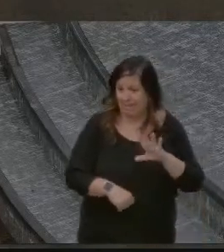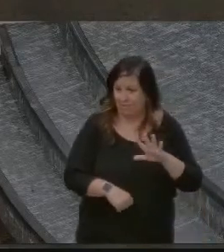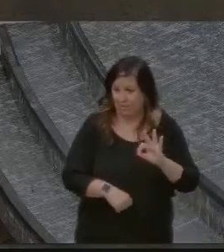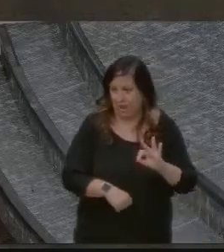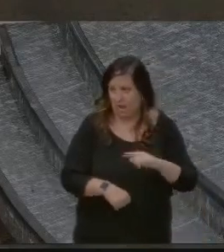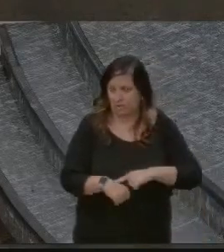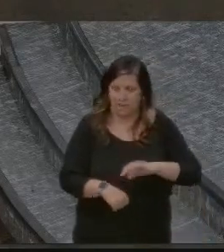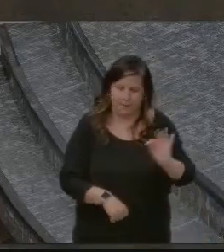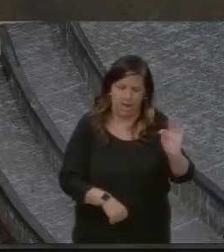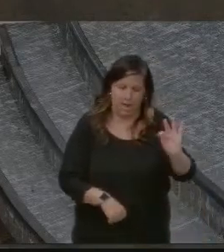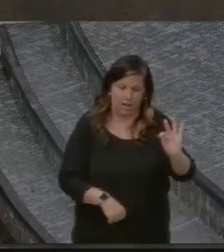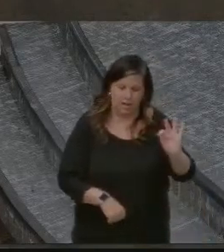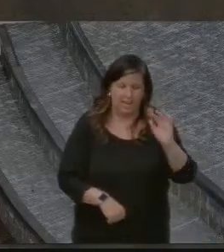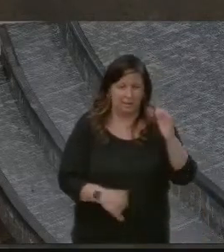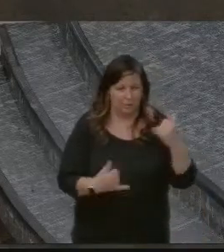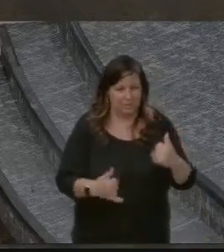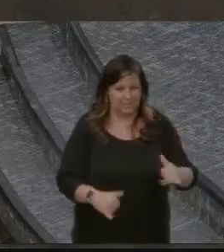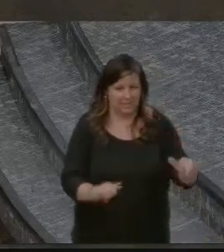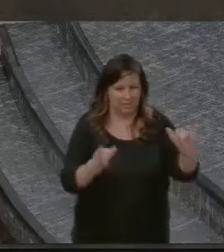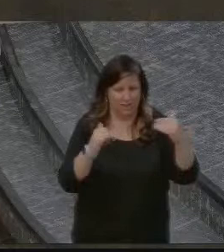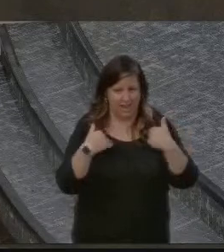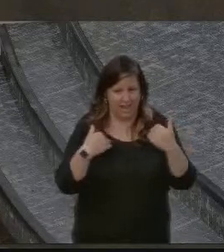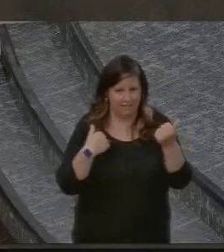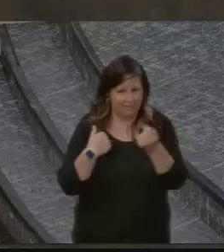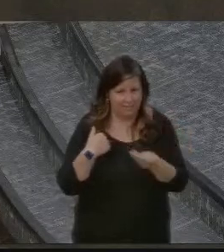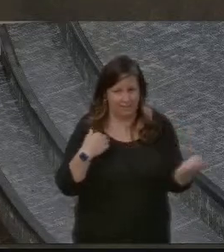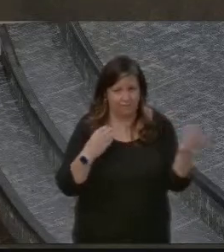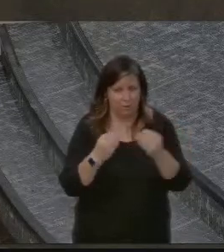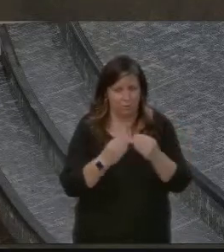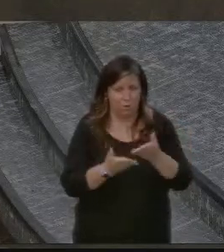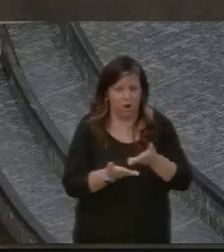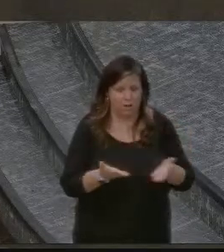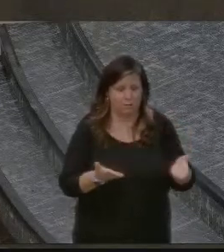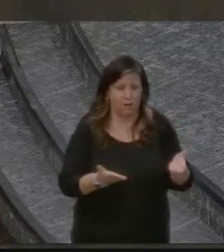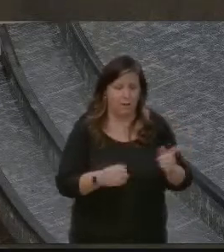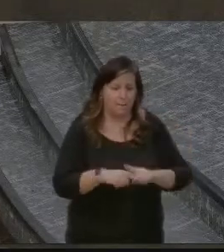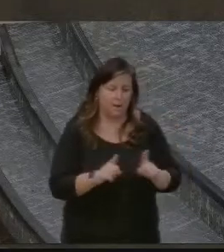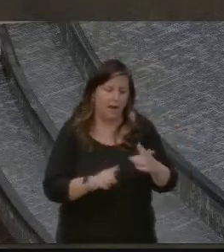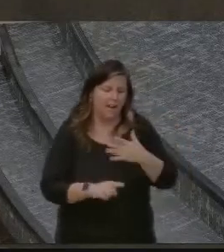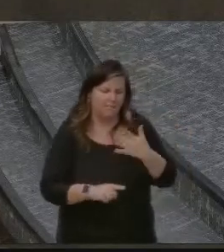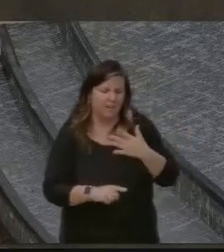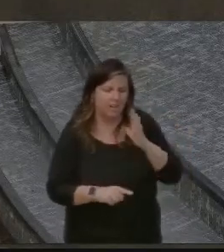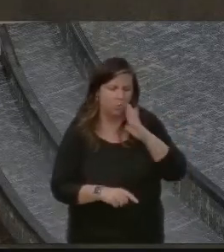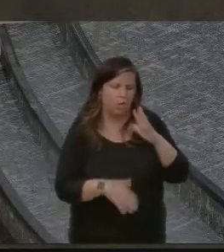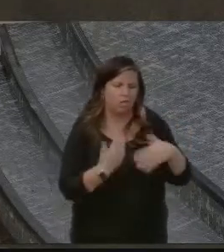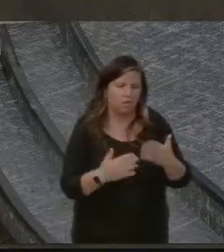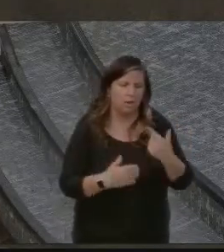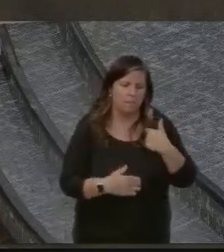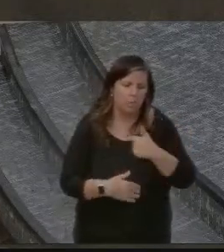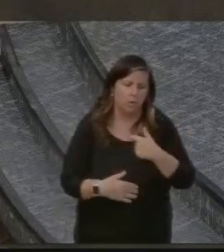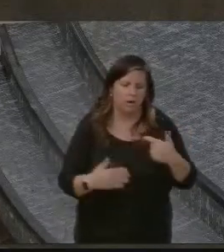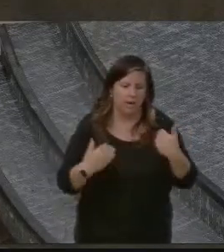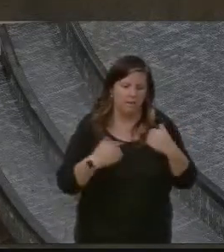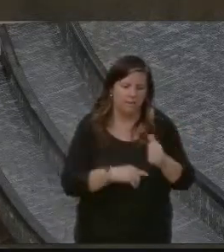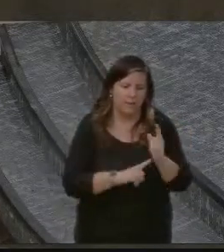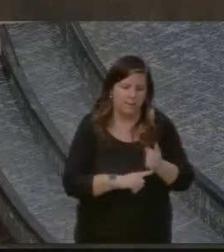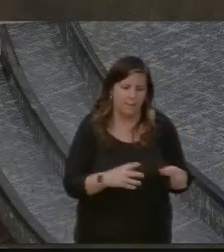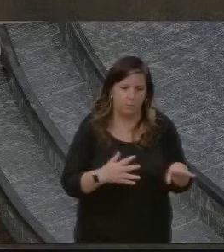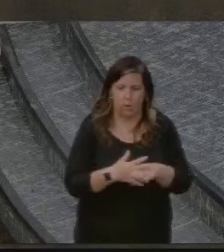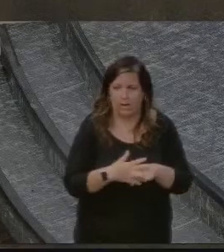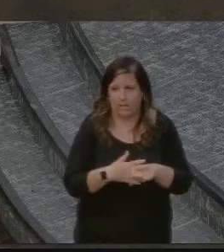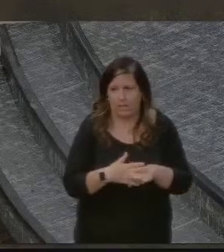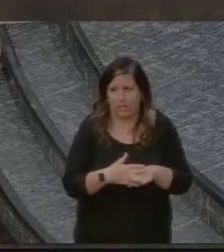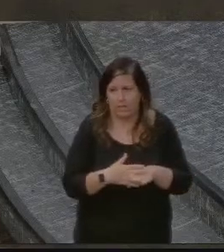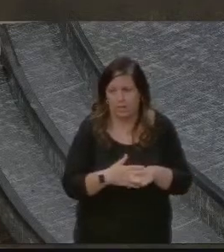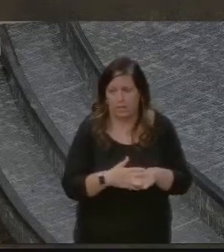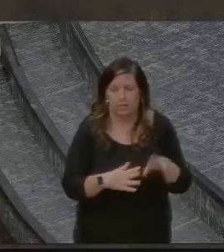o'clock, and we still have several more items, but I think they may not take as long, but we're going to take a break, a 10-minute break. We